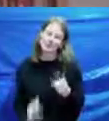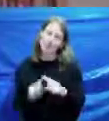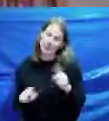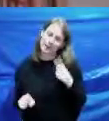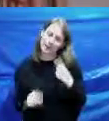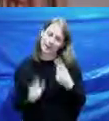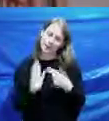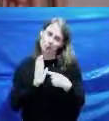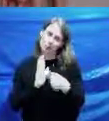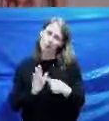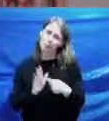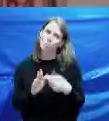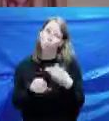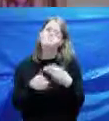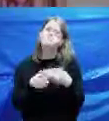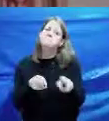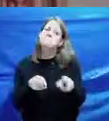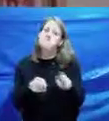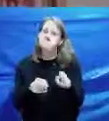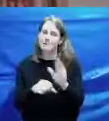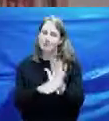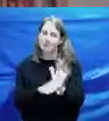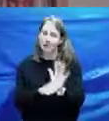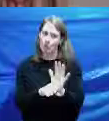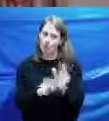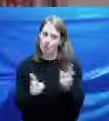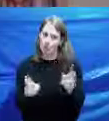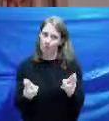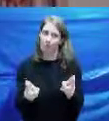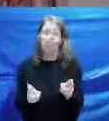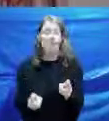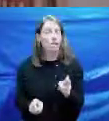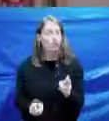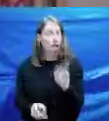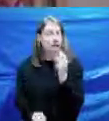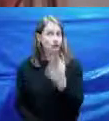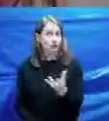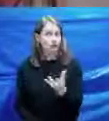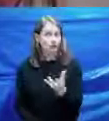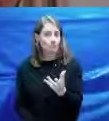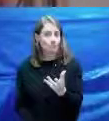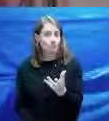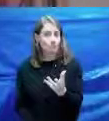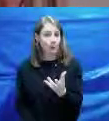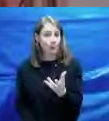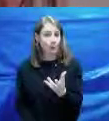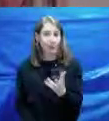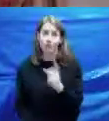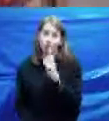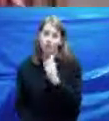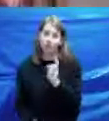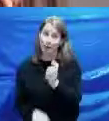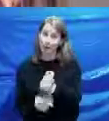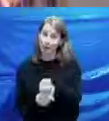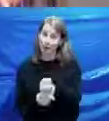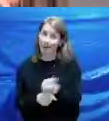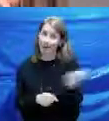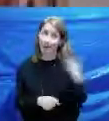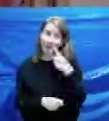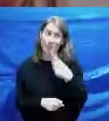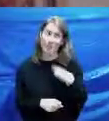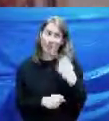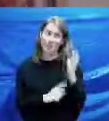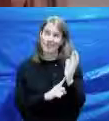you a snippet of a video, and I can't tell you what a struggle it was to say, just 5 minutes, that's all I can show.